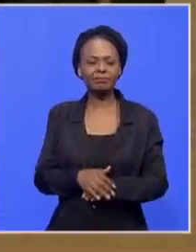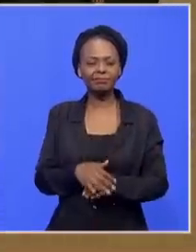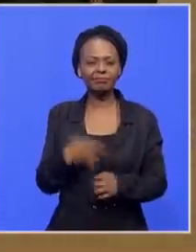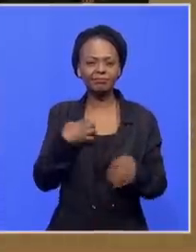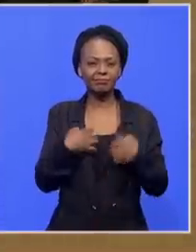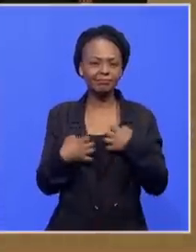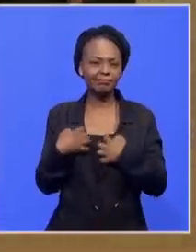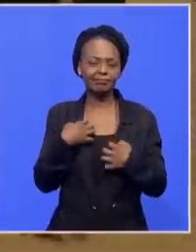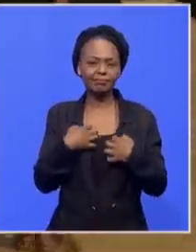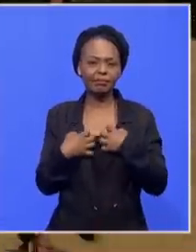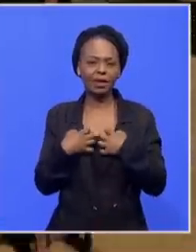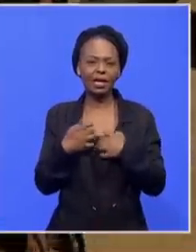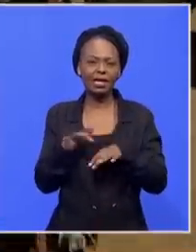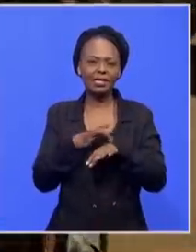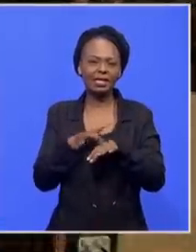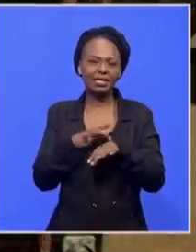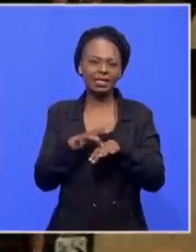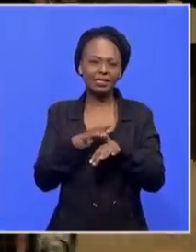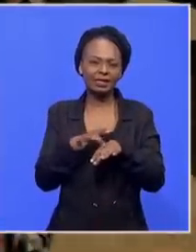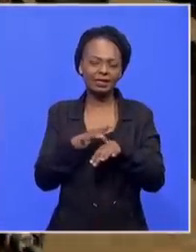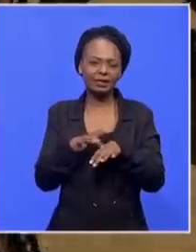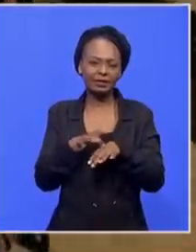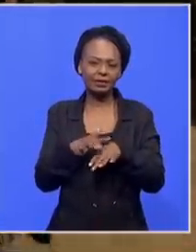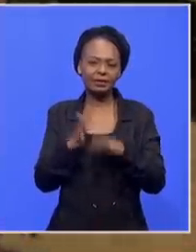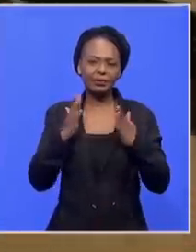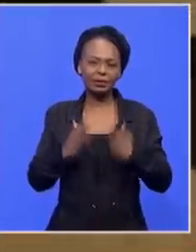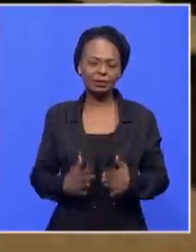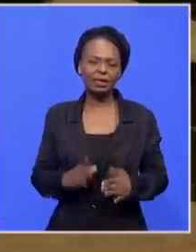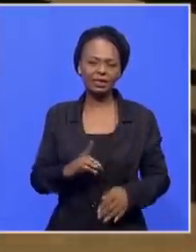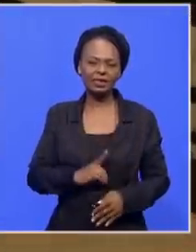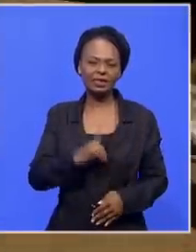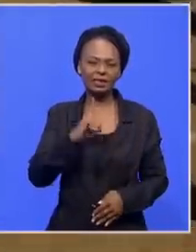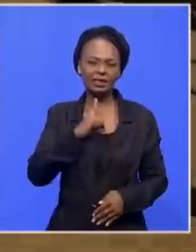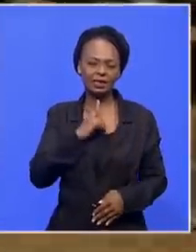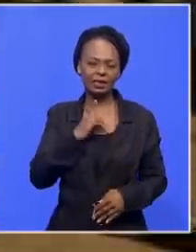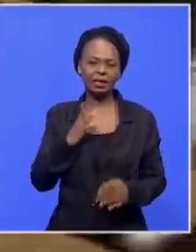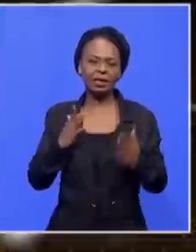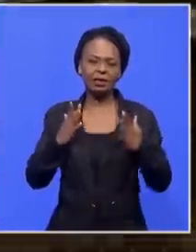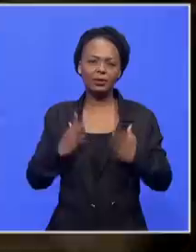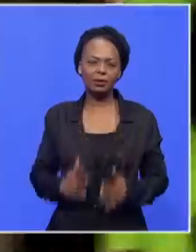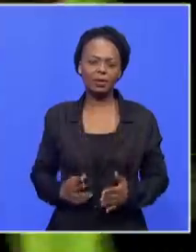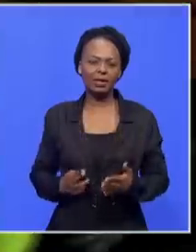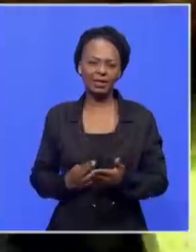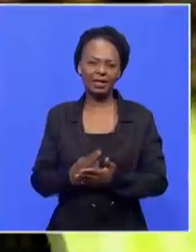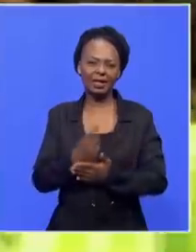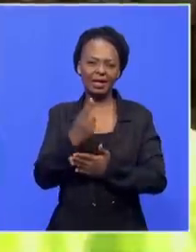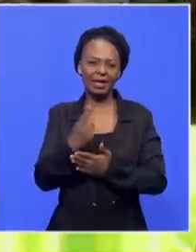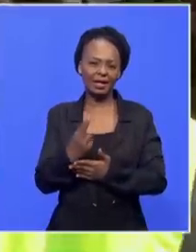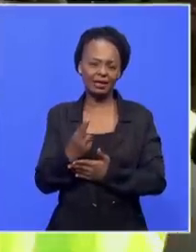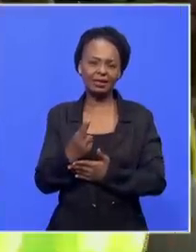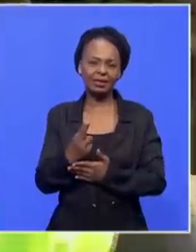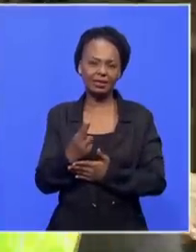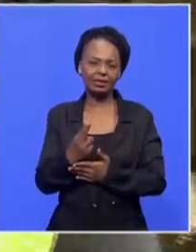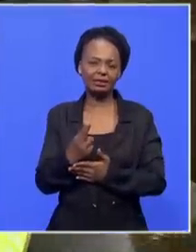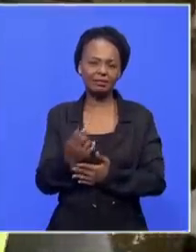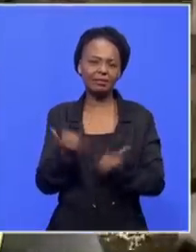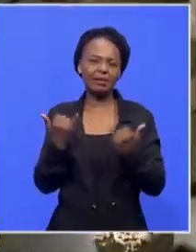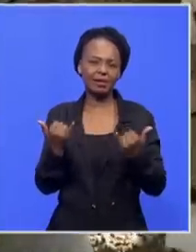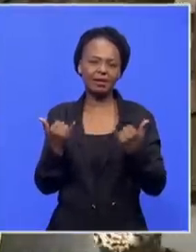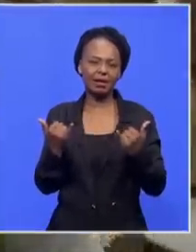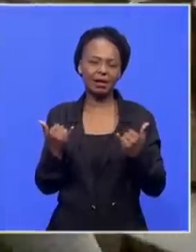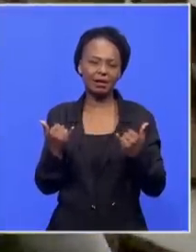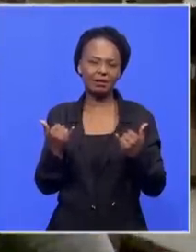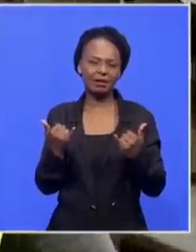emotional, human dignity, human rights, that is what is at play here and being